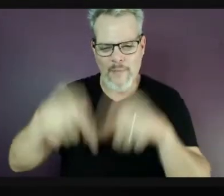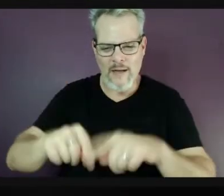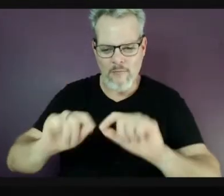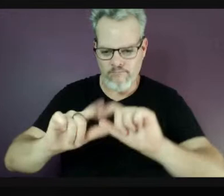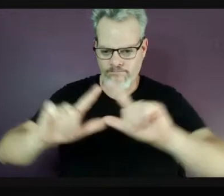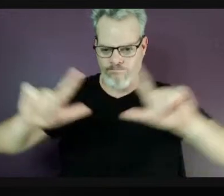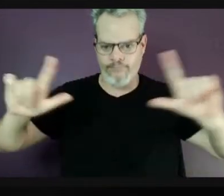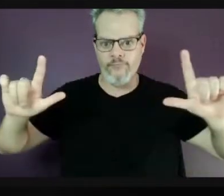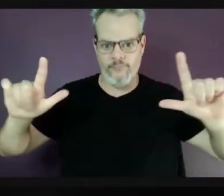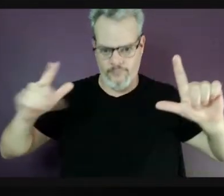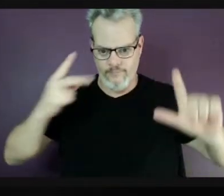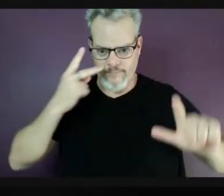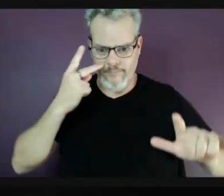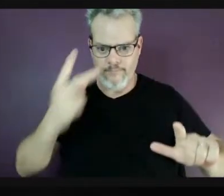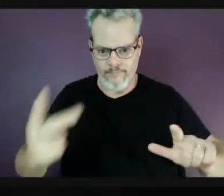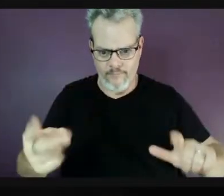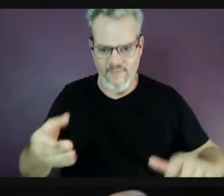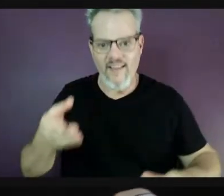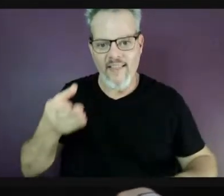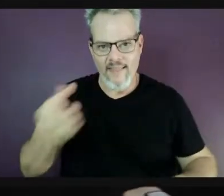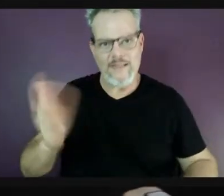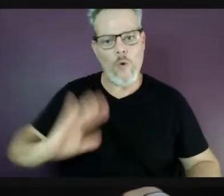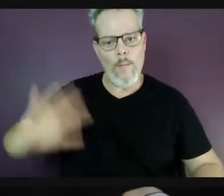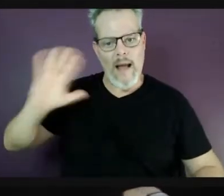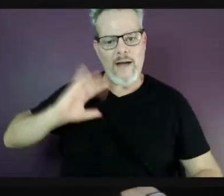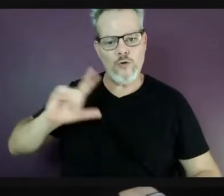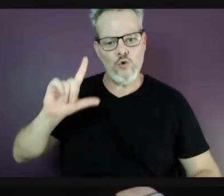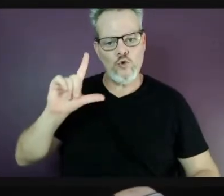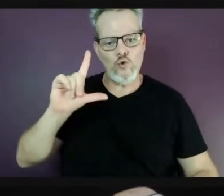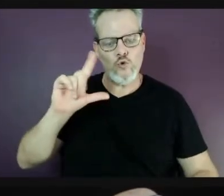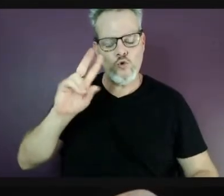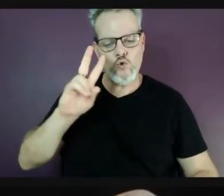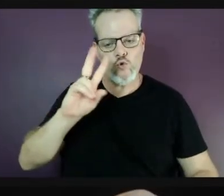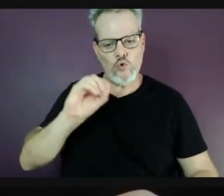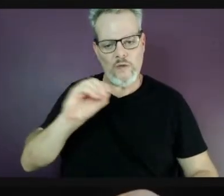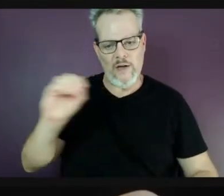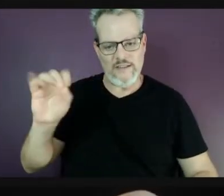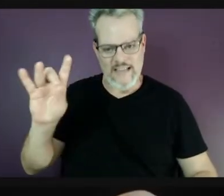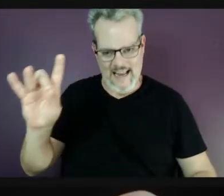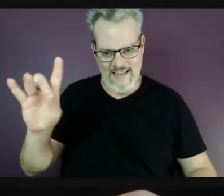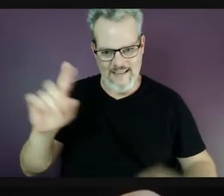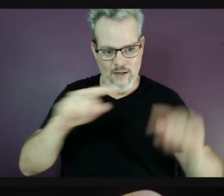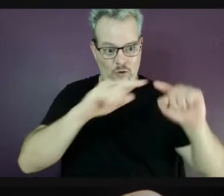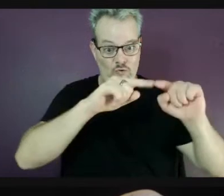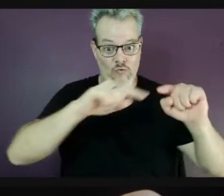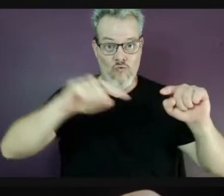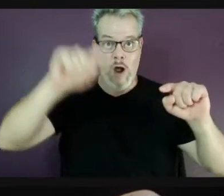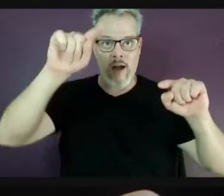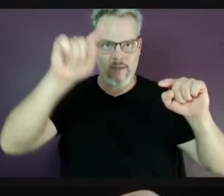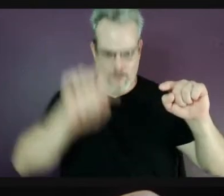well. And this only goes back to 2008, so it shows a similar kind of pattern, rising, collapse, rising.